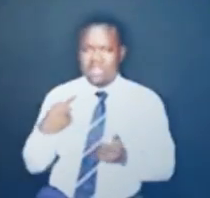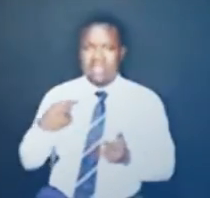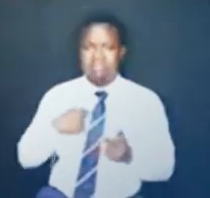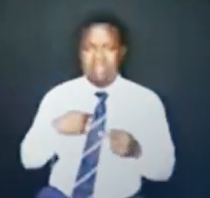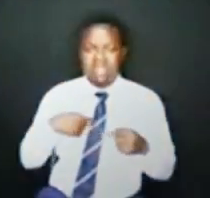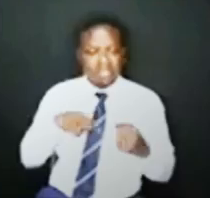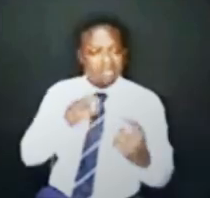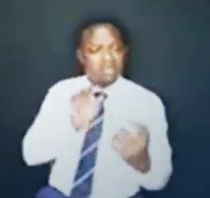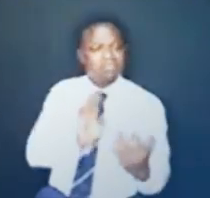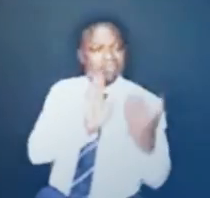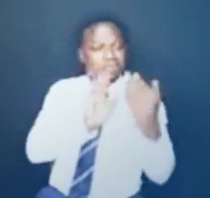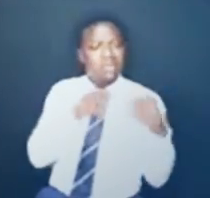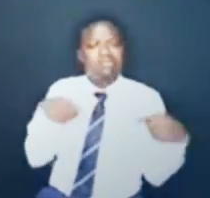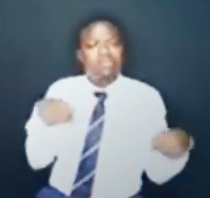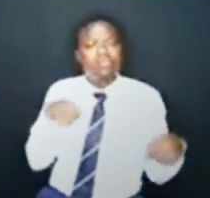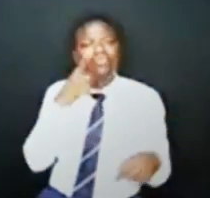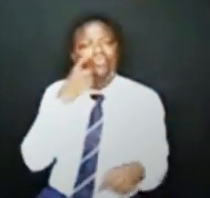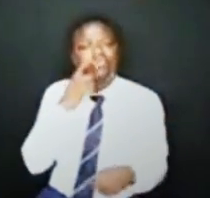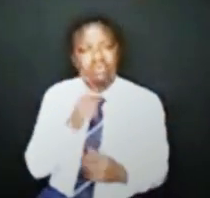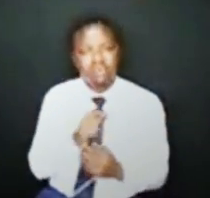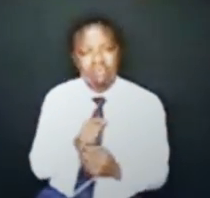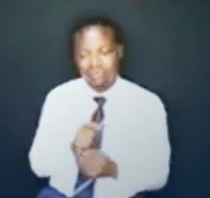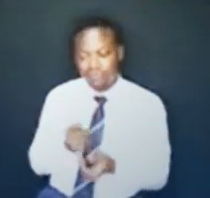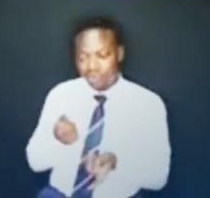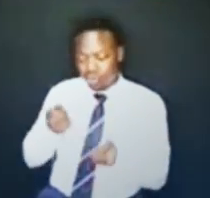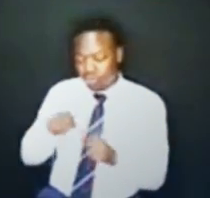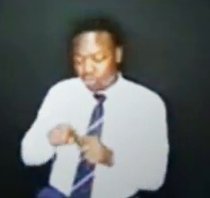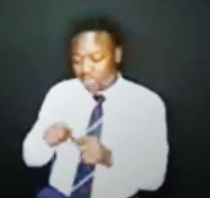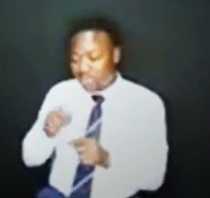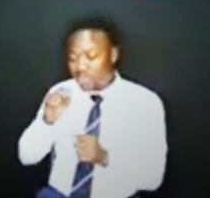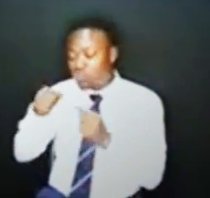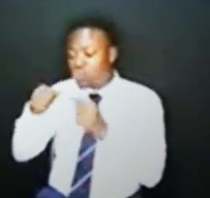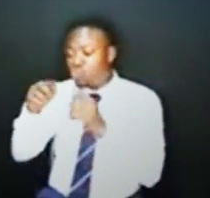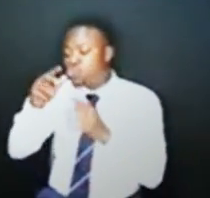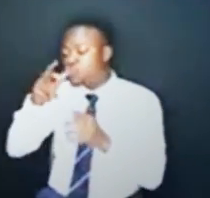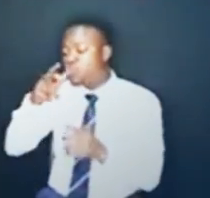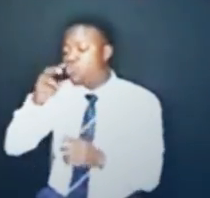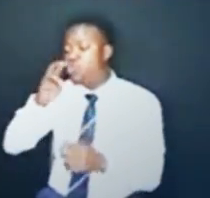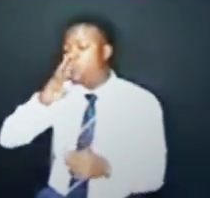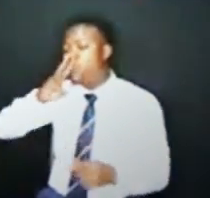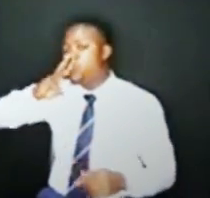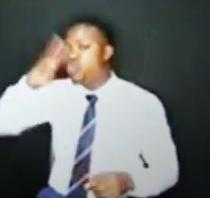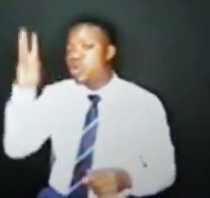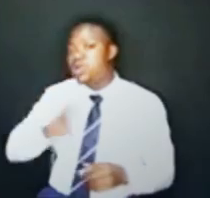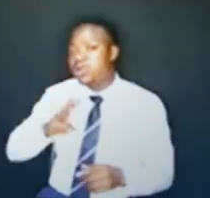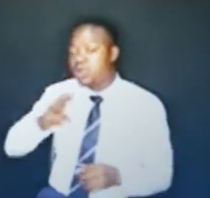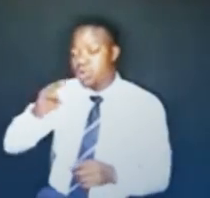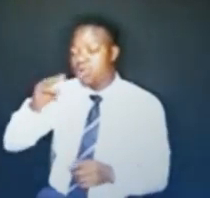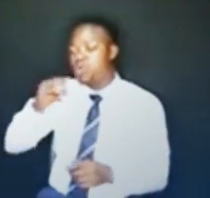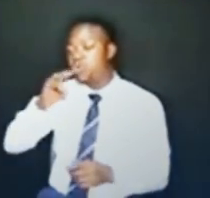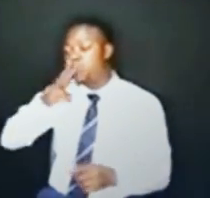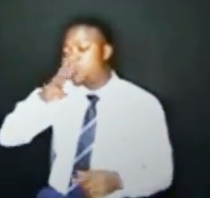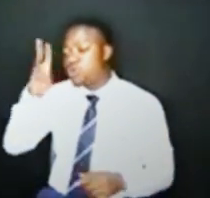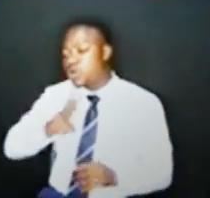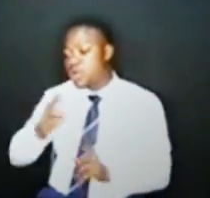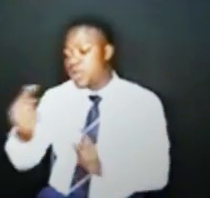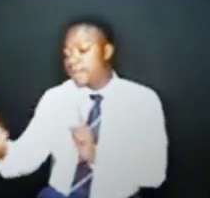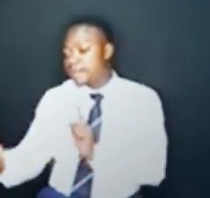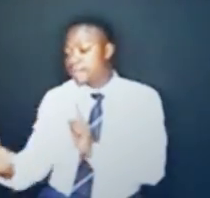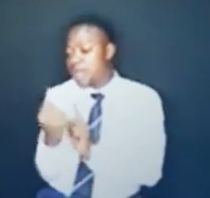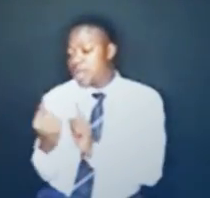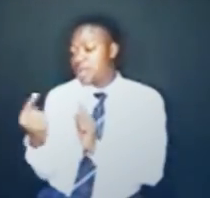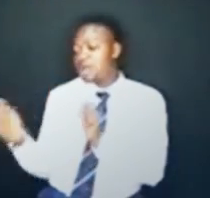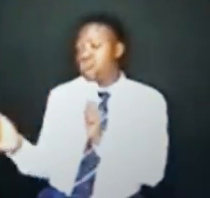When the wicked advance against me to devour me, it is my enemies and my foe who